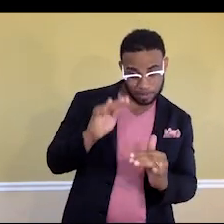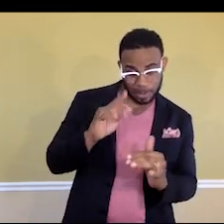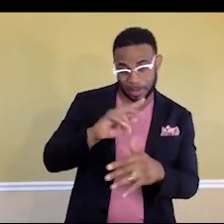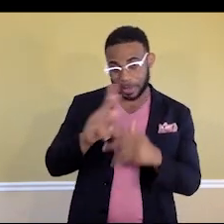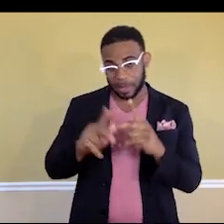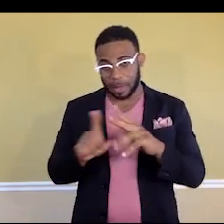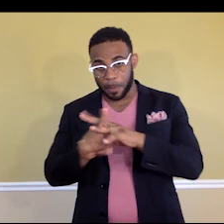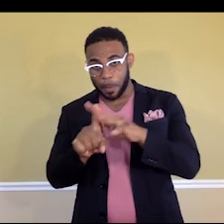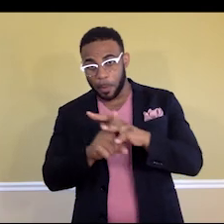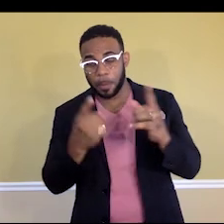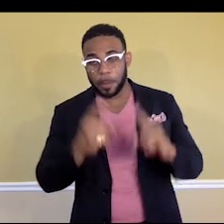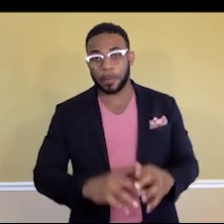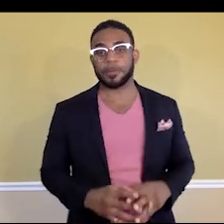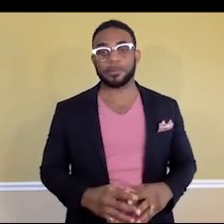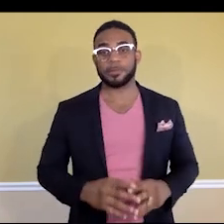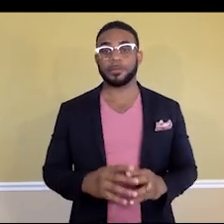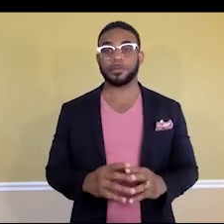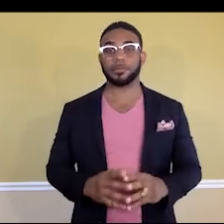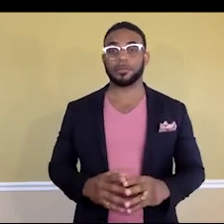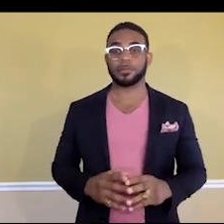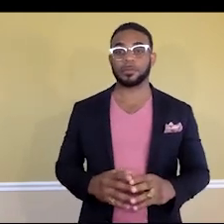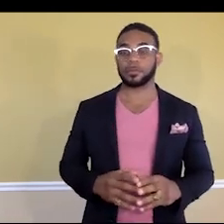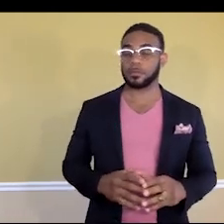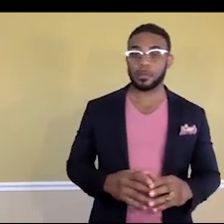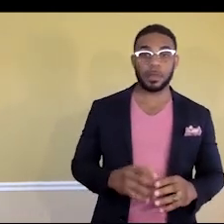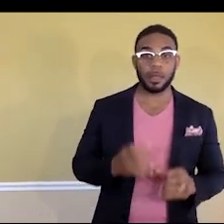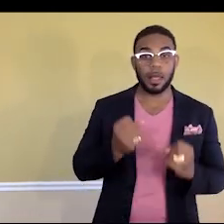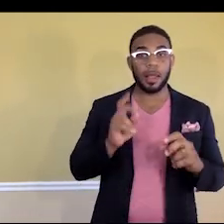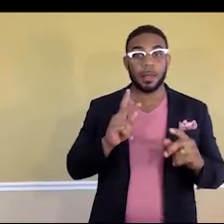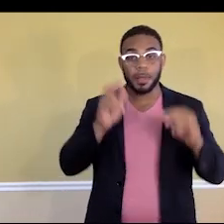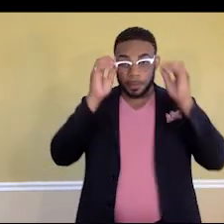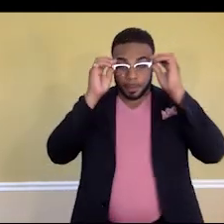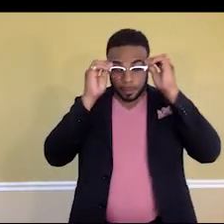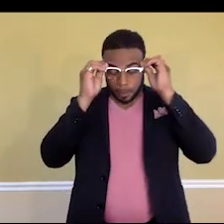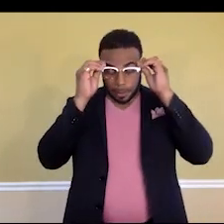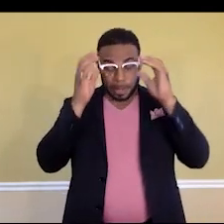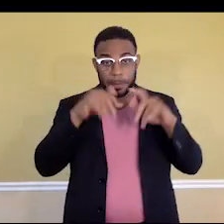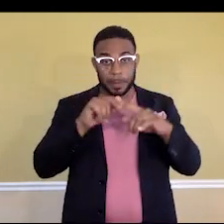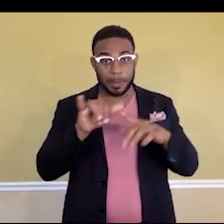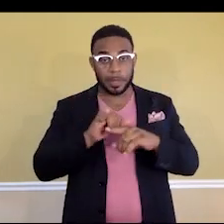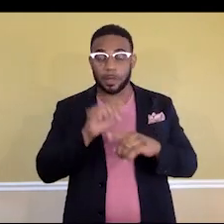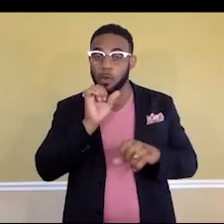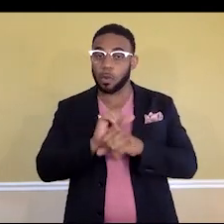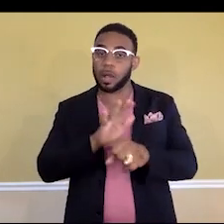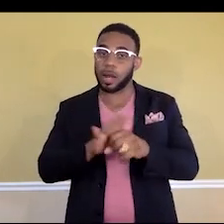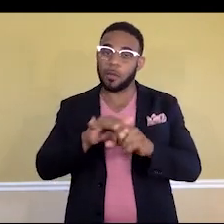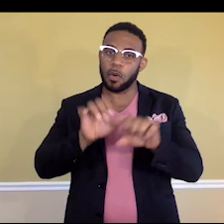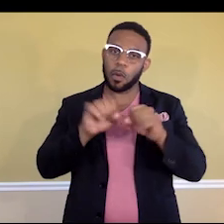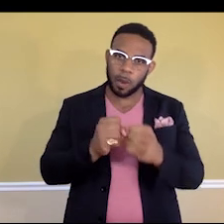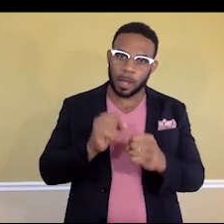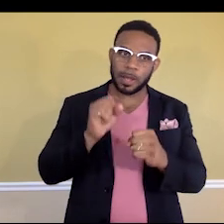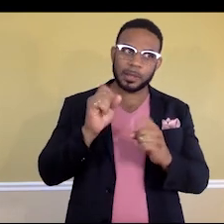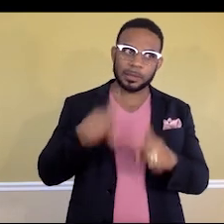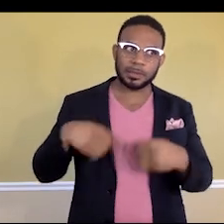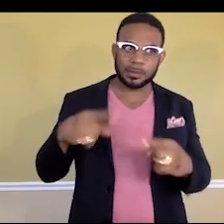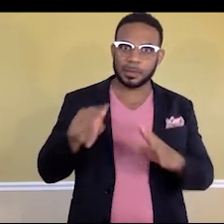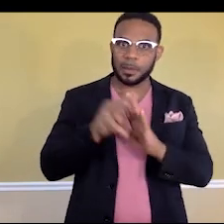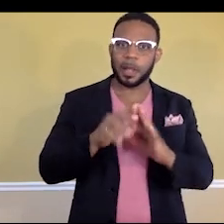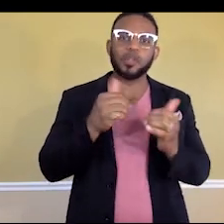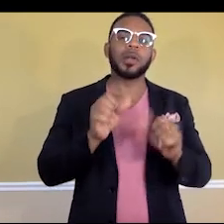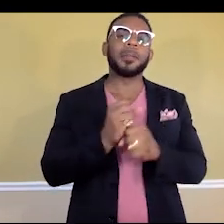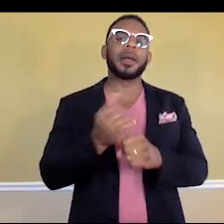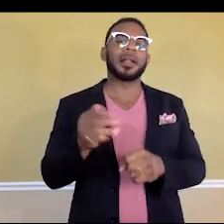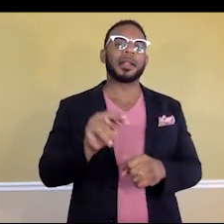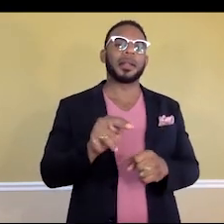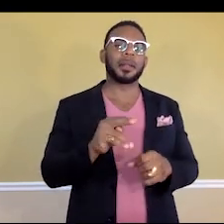these kinds of things to happen. And a lot of people in industry don't work enough on breaking their own models to try and